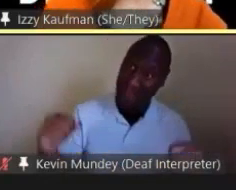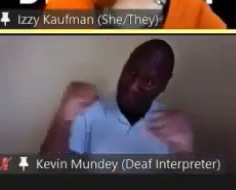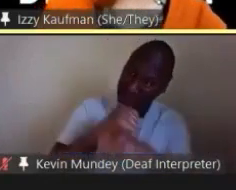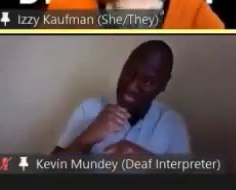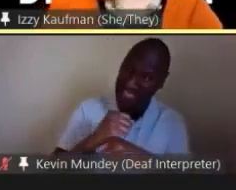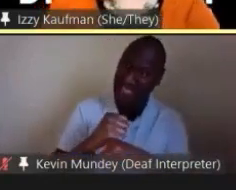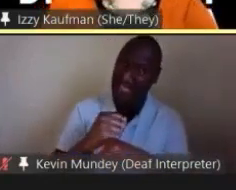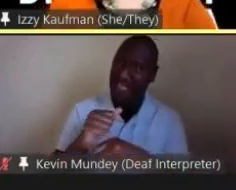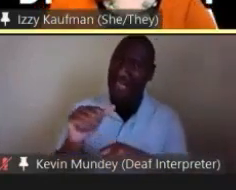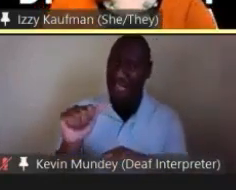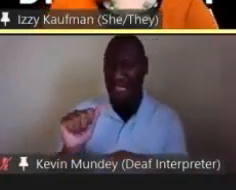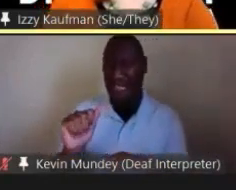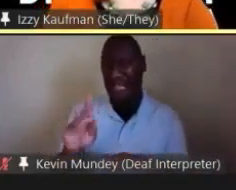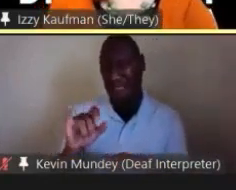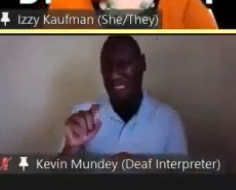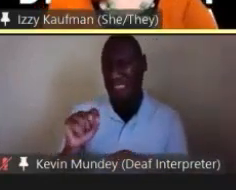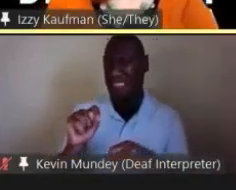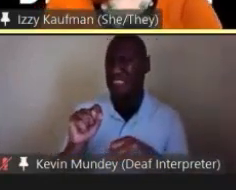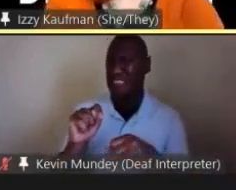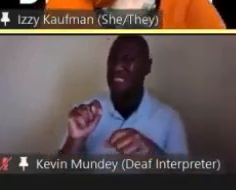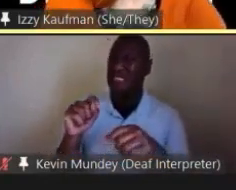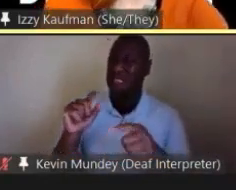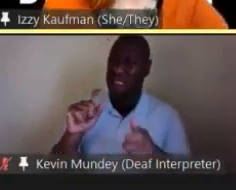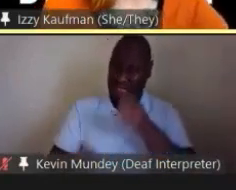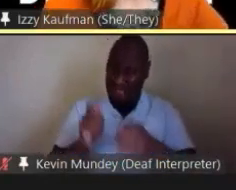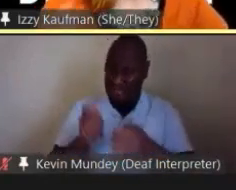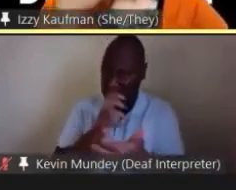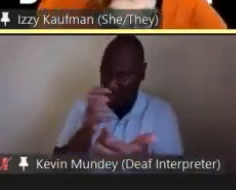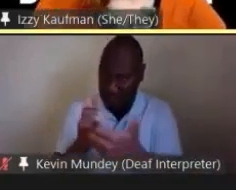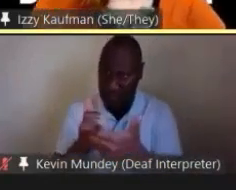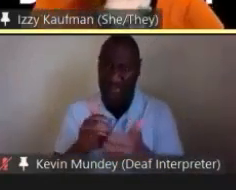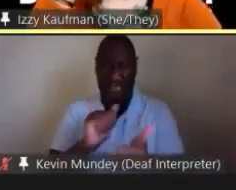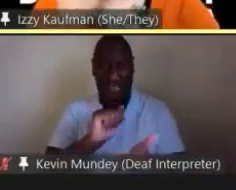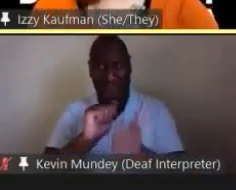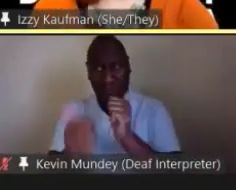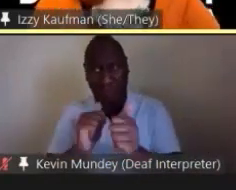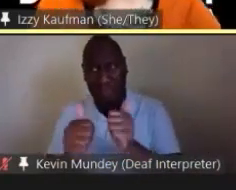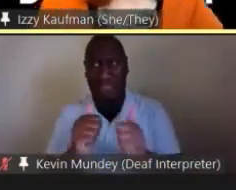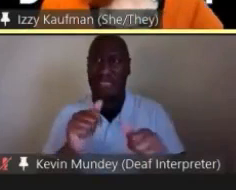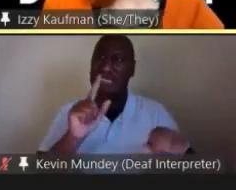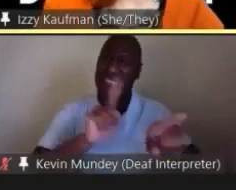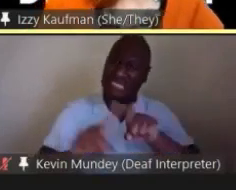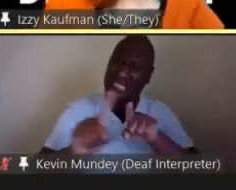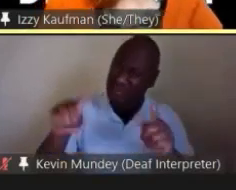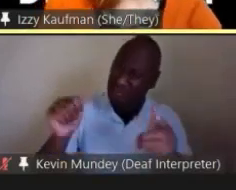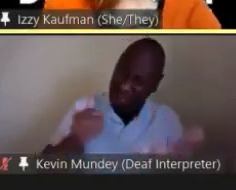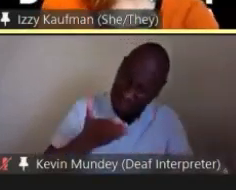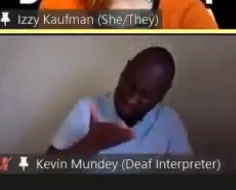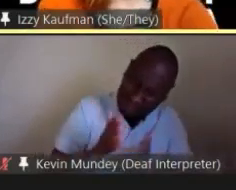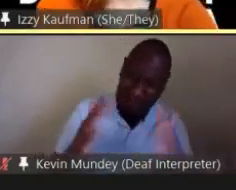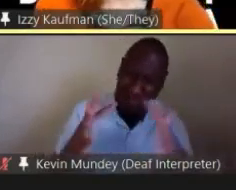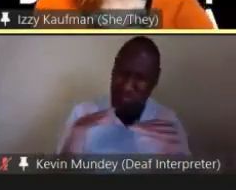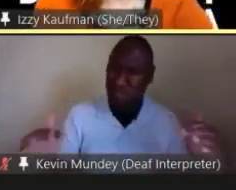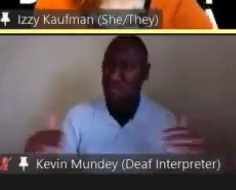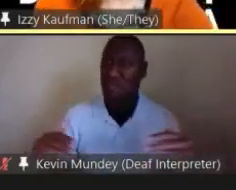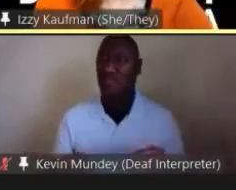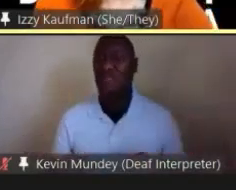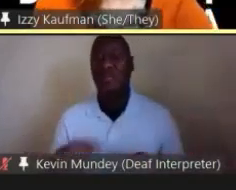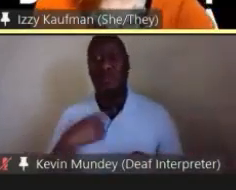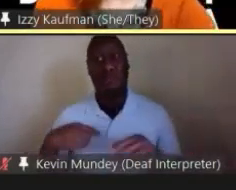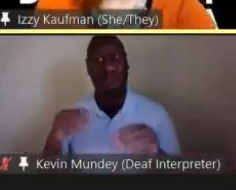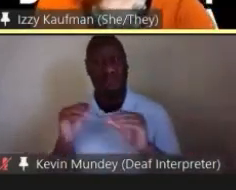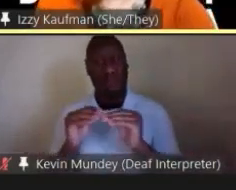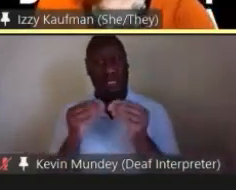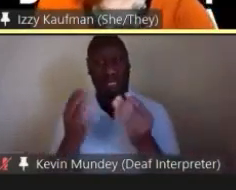adaptive sports, how to advocate for disability rights, and more. Our services include educational workshops for